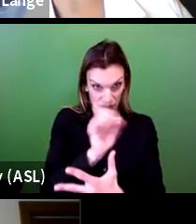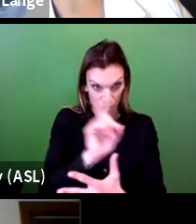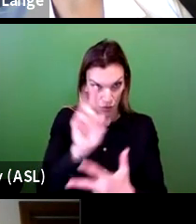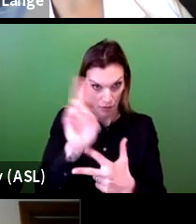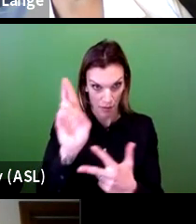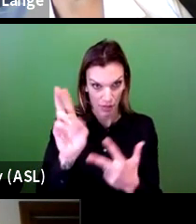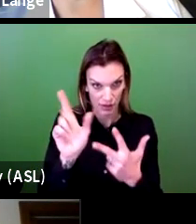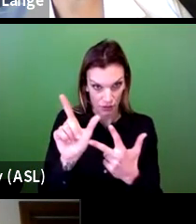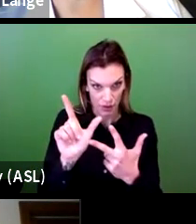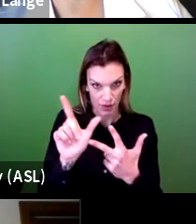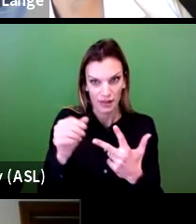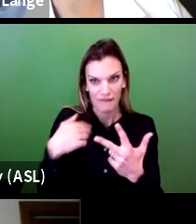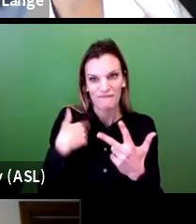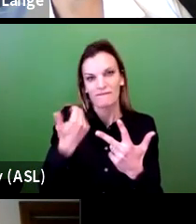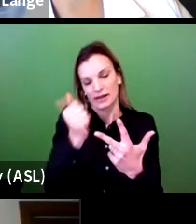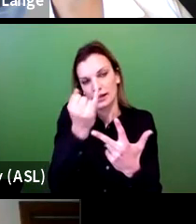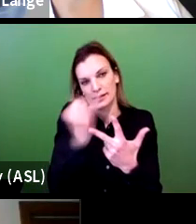1